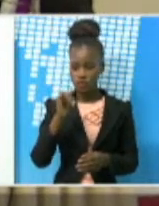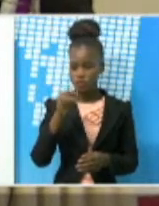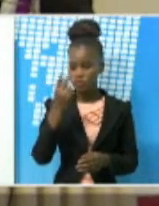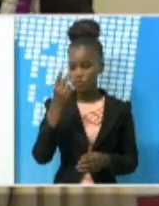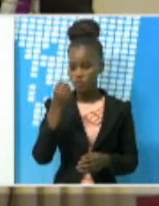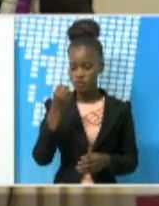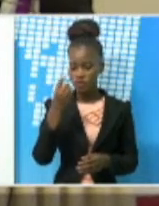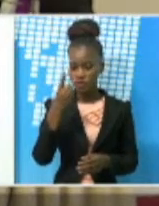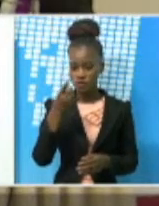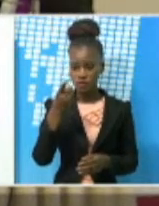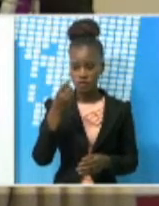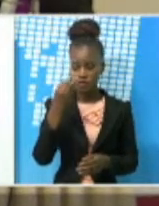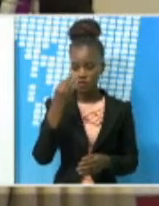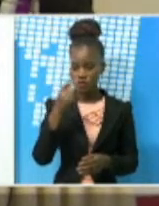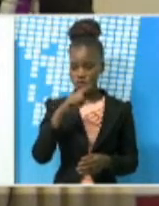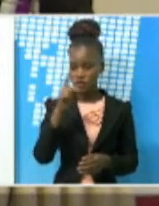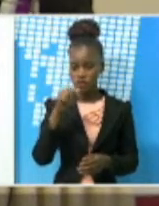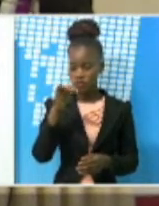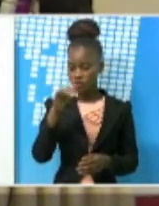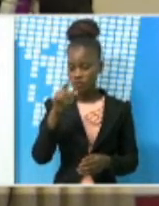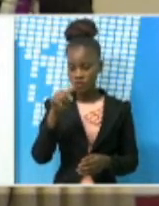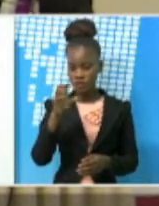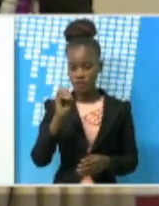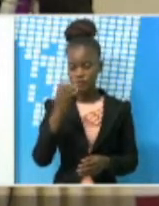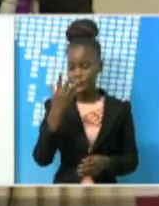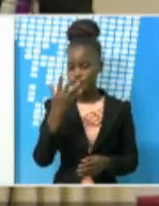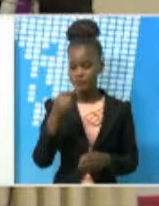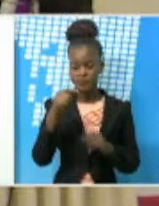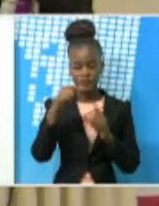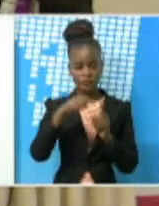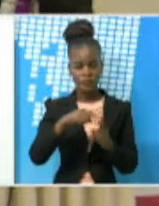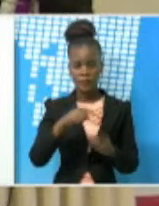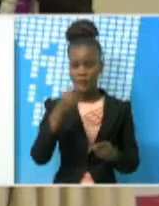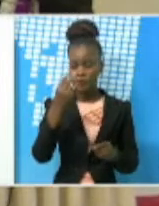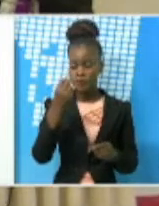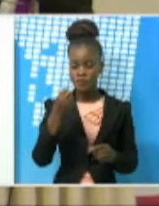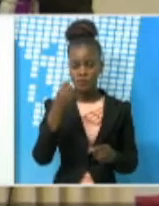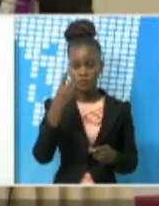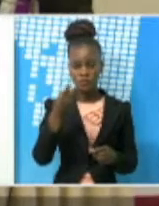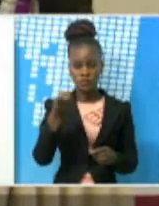21.3% from 745 billion in 2021 to